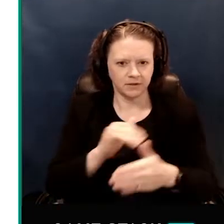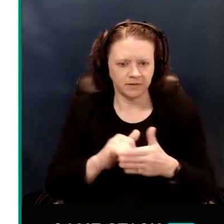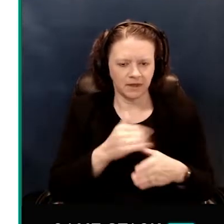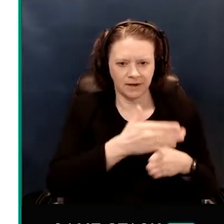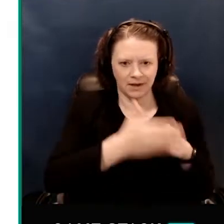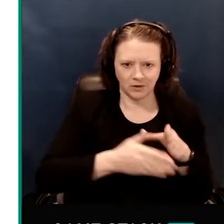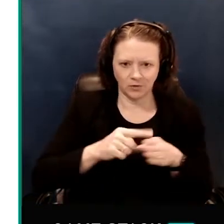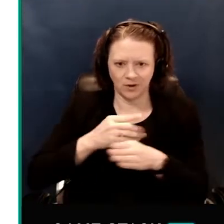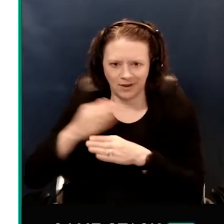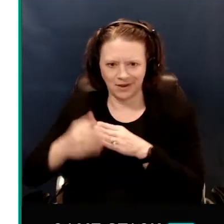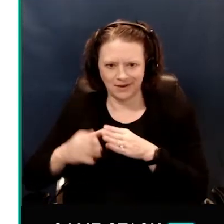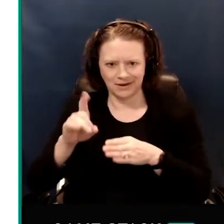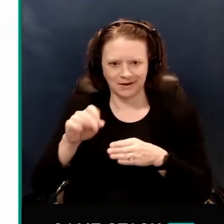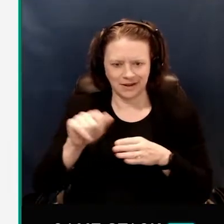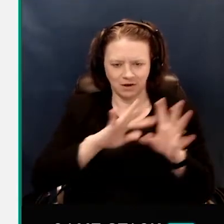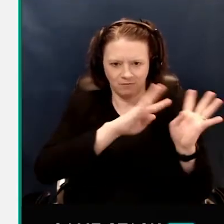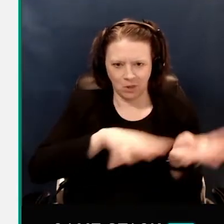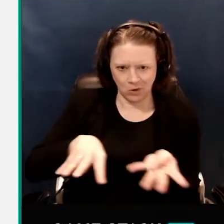storage effort.